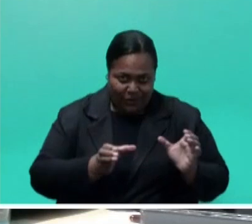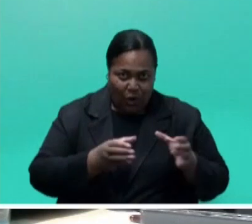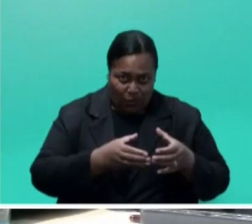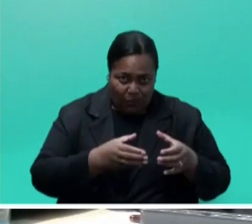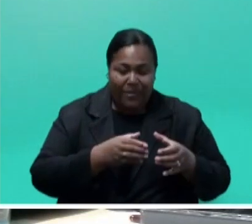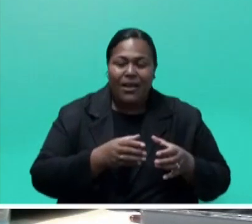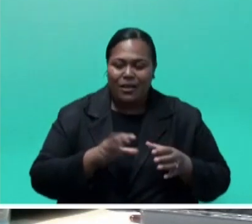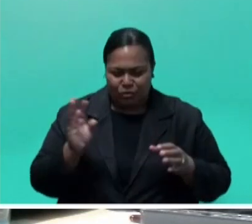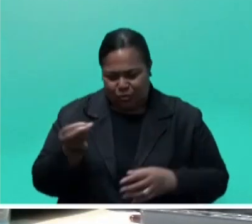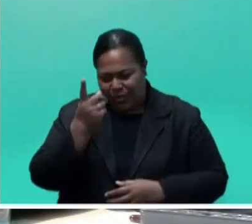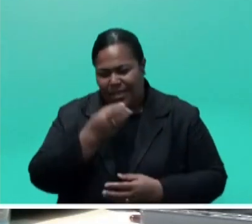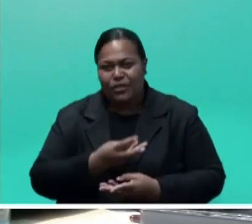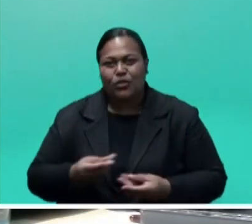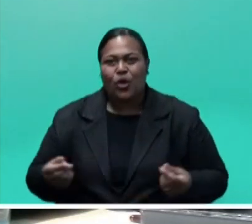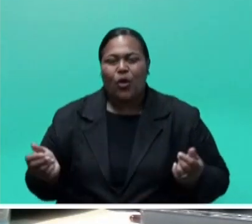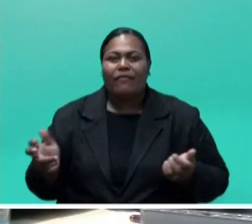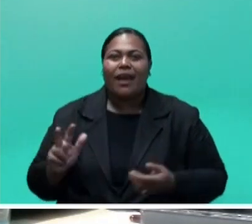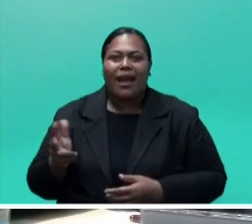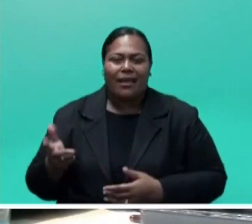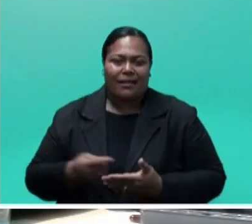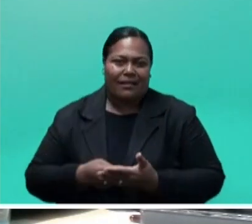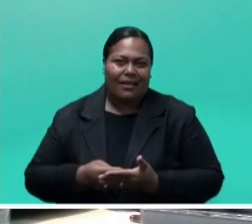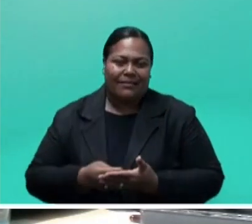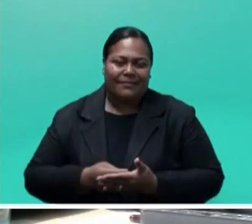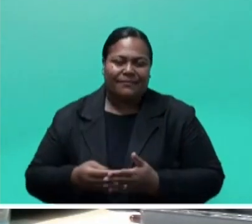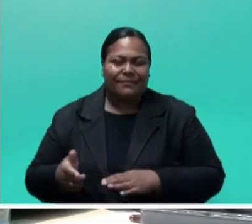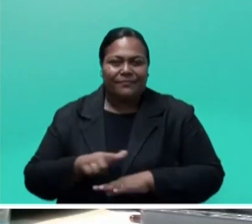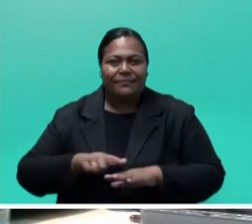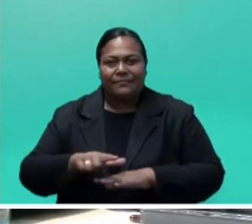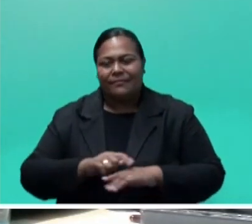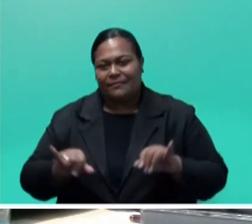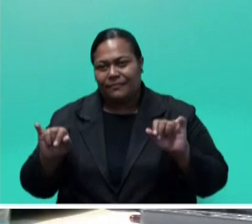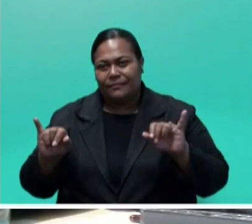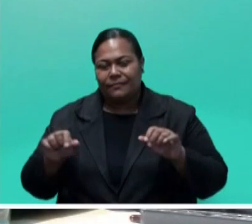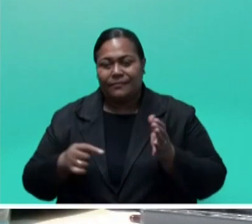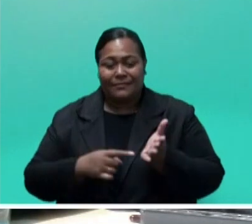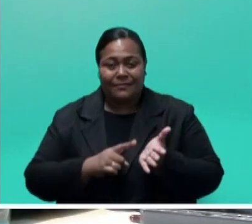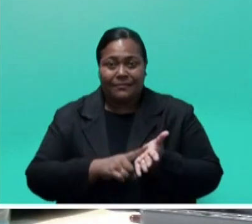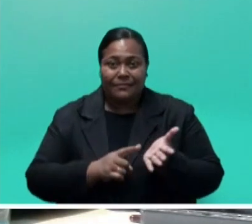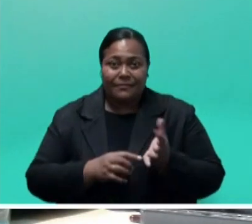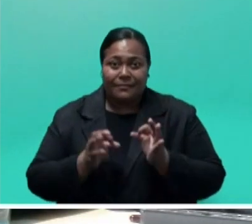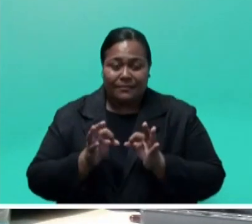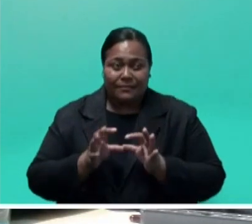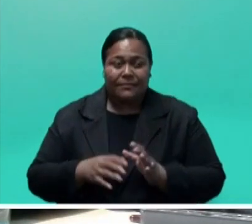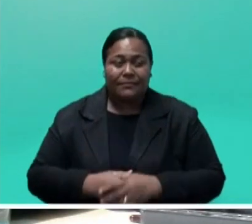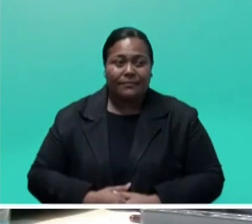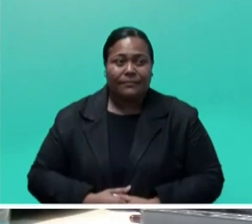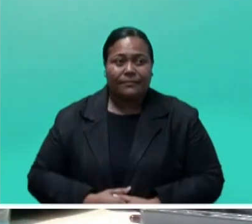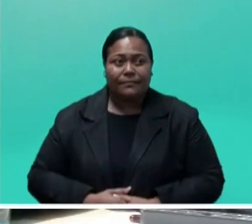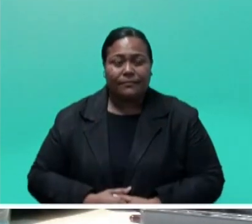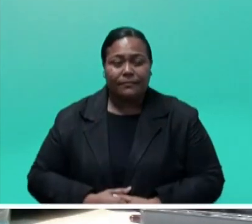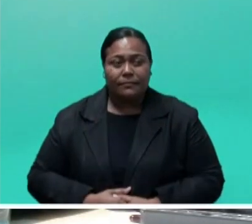resolve the lease-related issues. Mr. Speaker, said the TLTB, Mr. Chairman, has